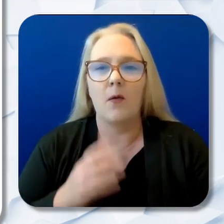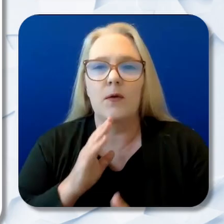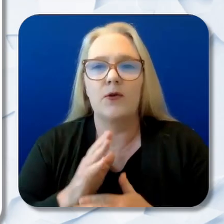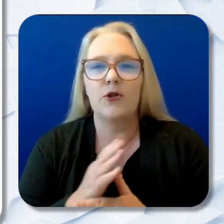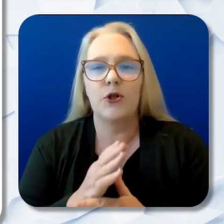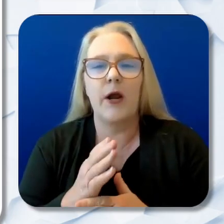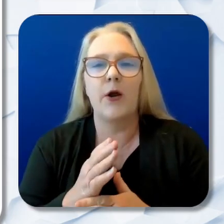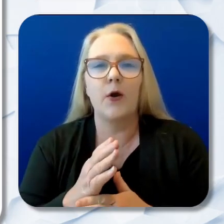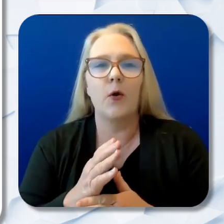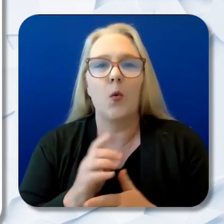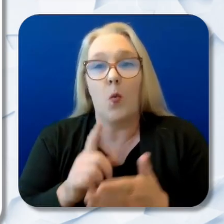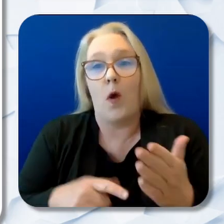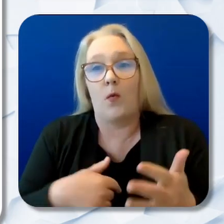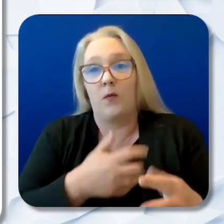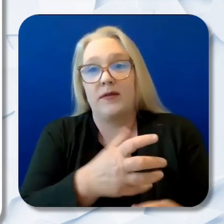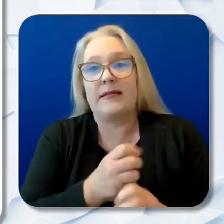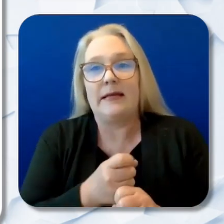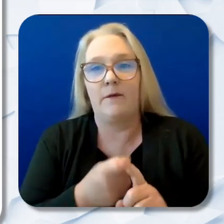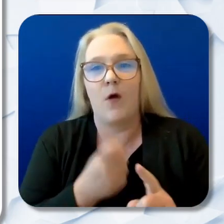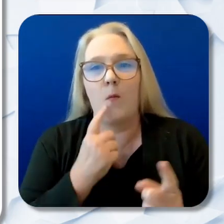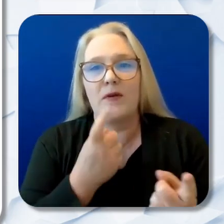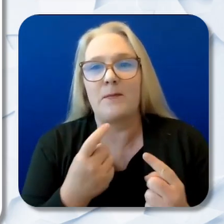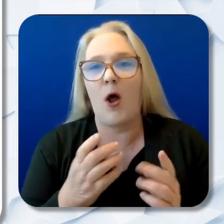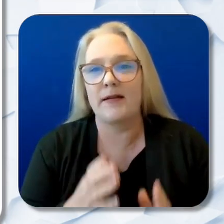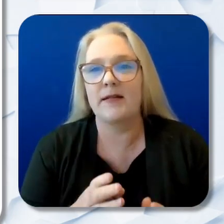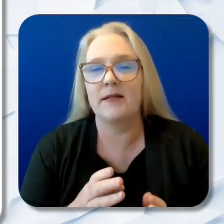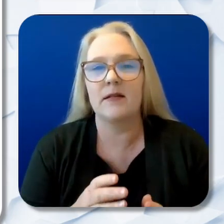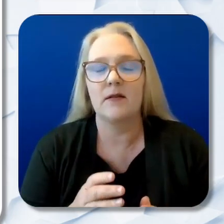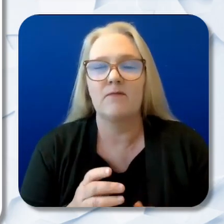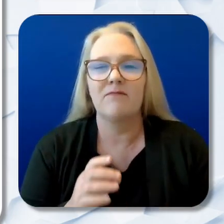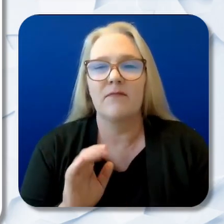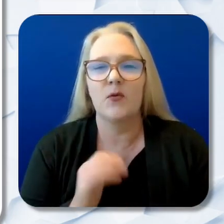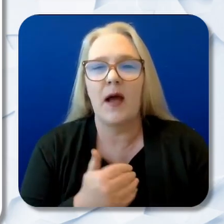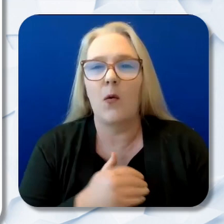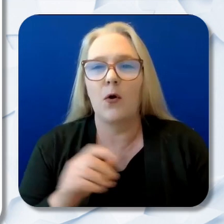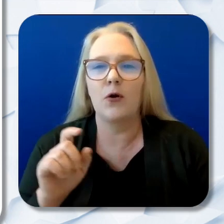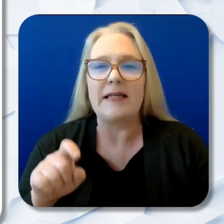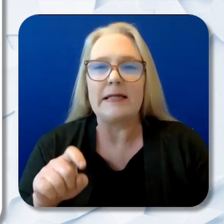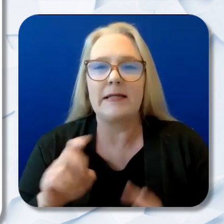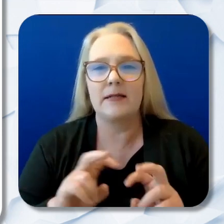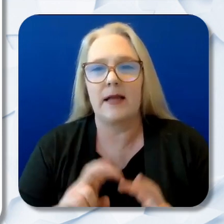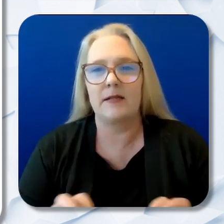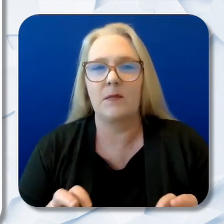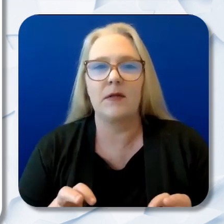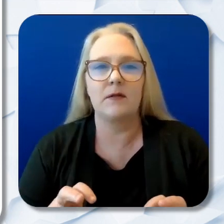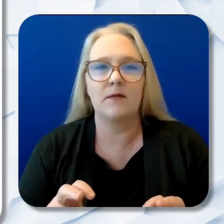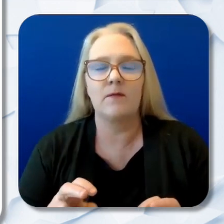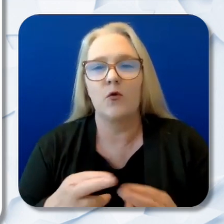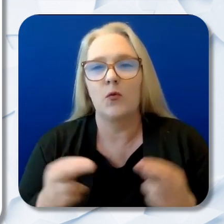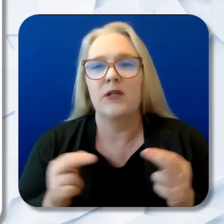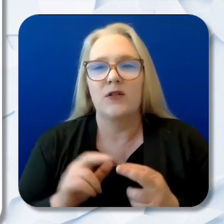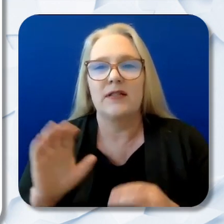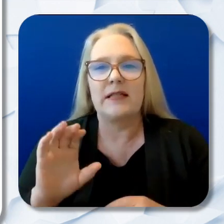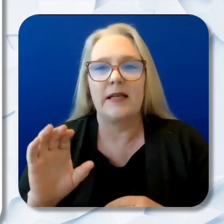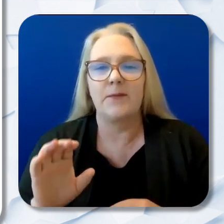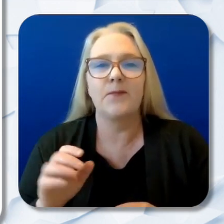what we received from respondents to our needs assessment collection in Region C. We